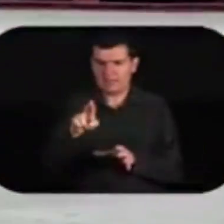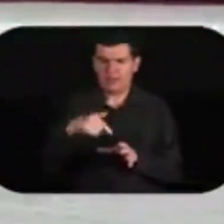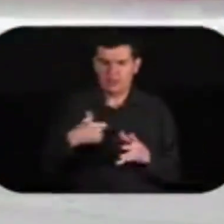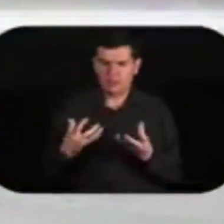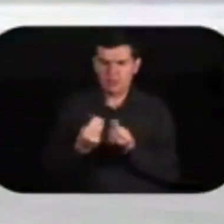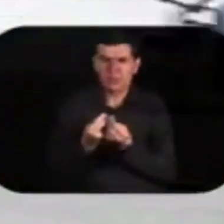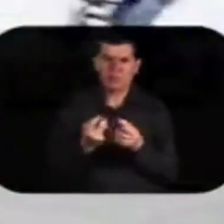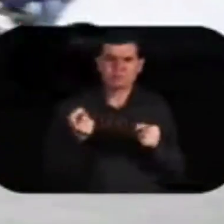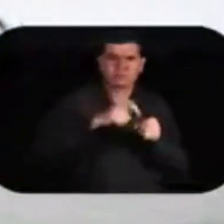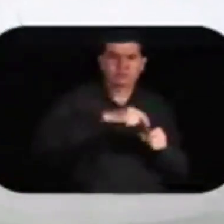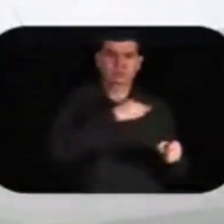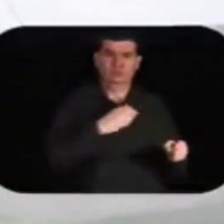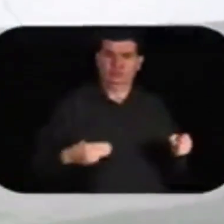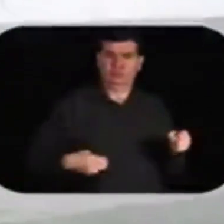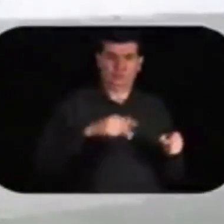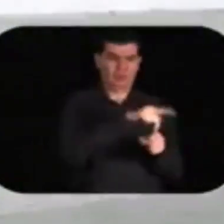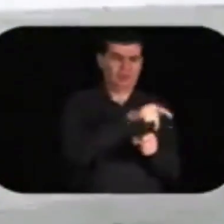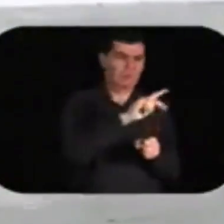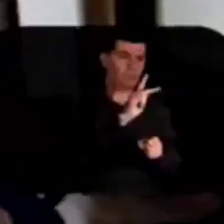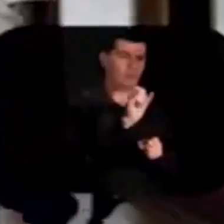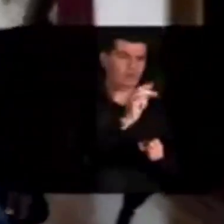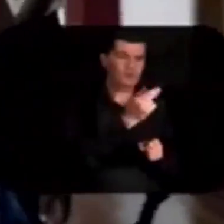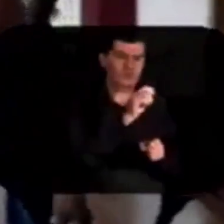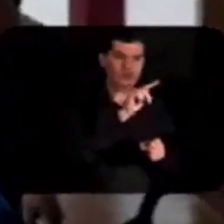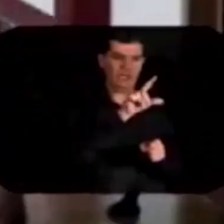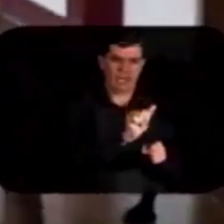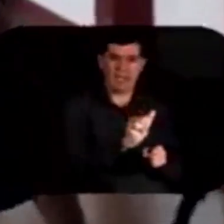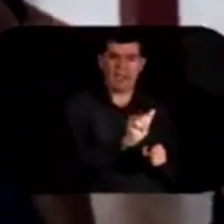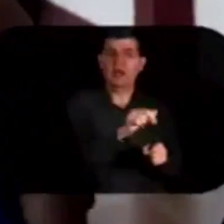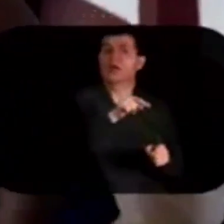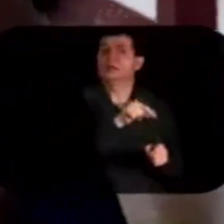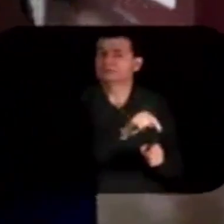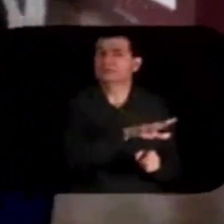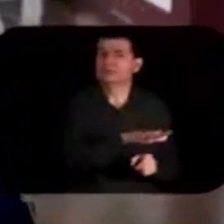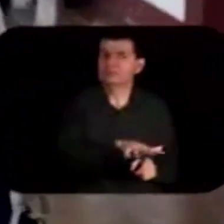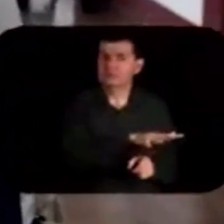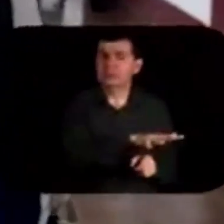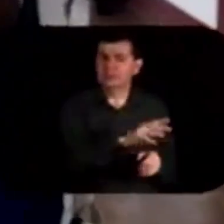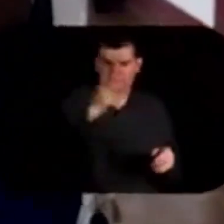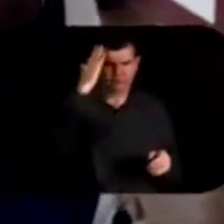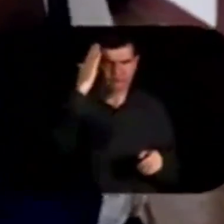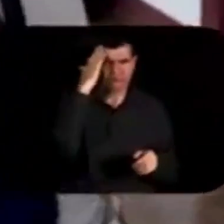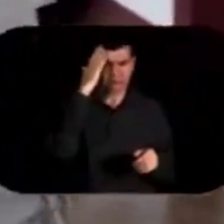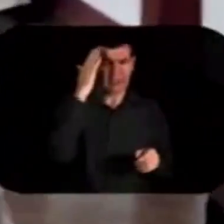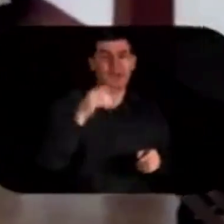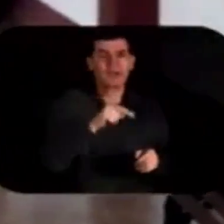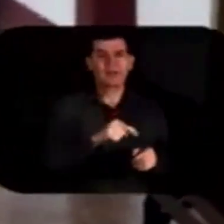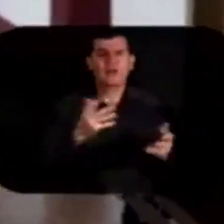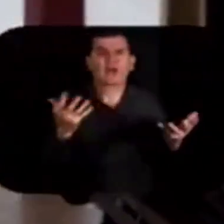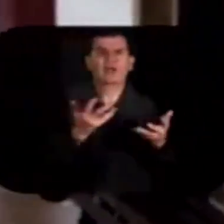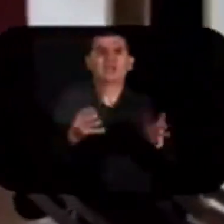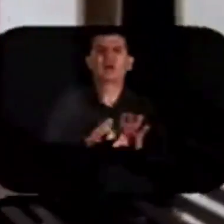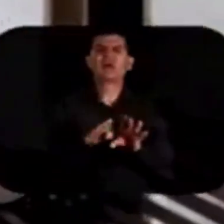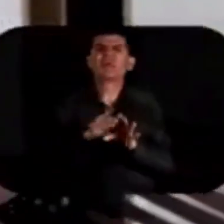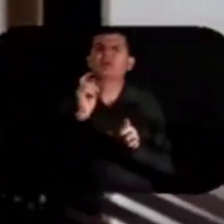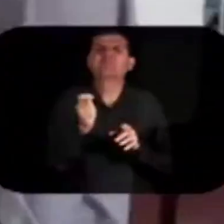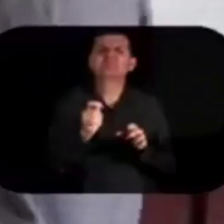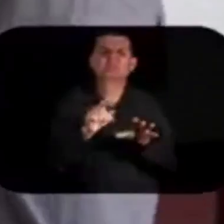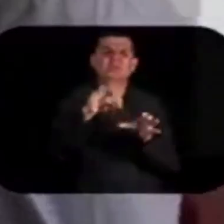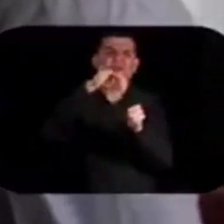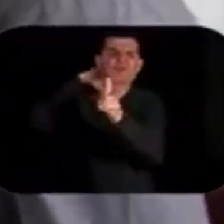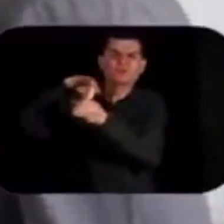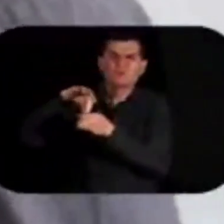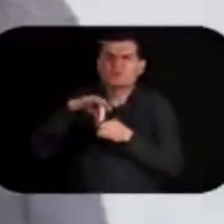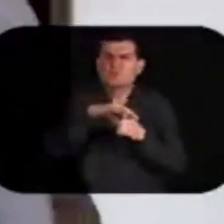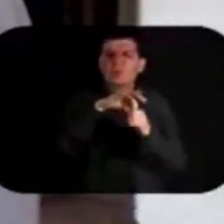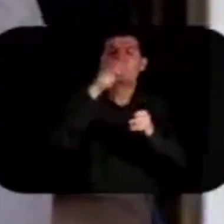named Miramar, and it belongs to San Pedro Pochula municipality. So, in there, they